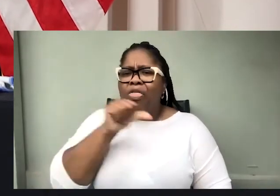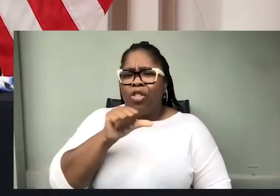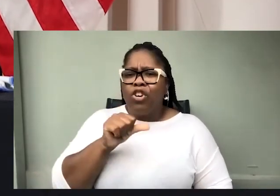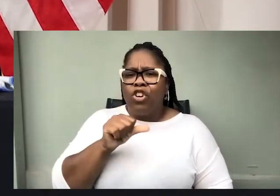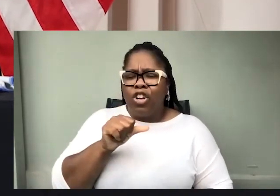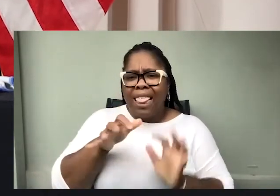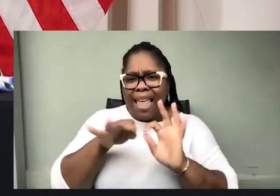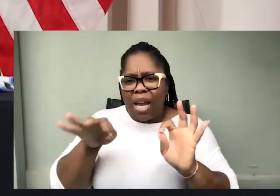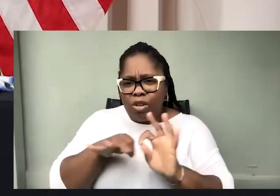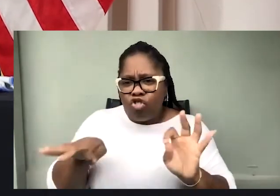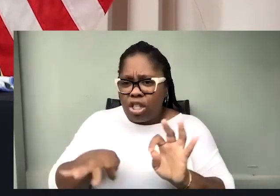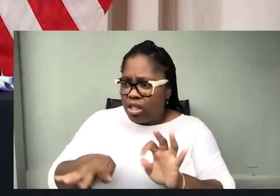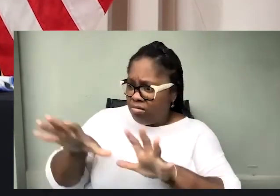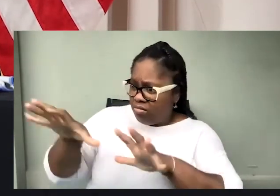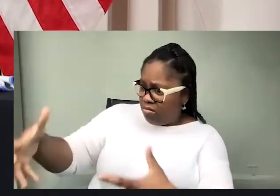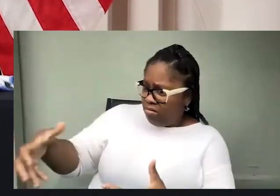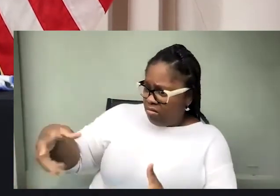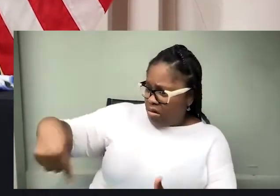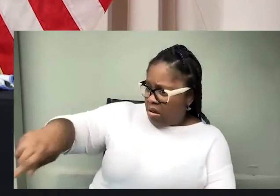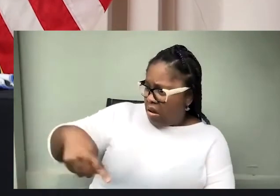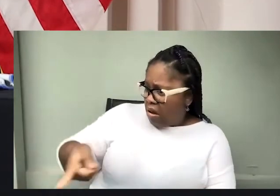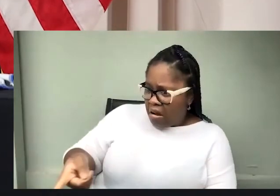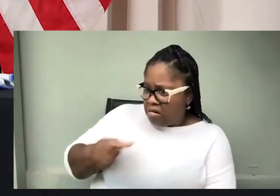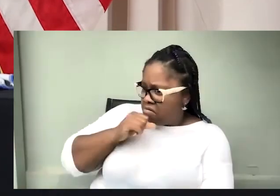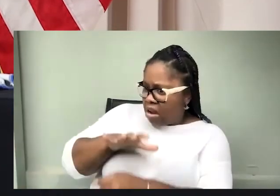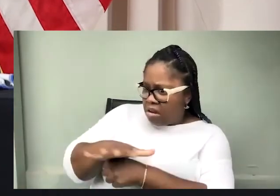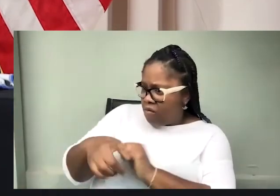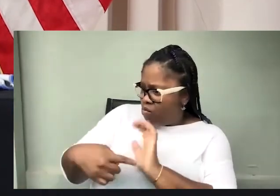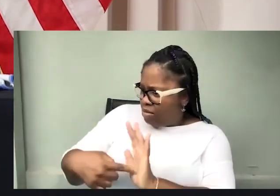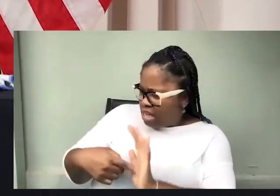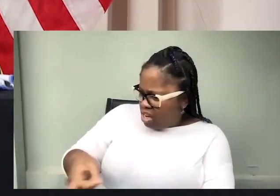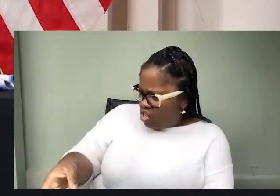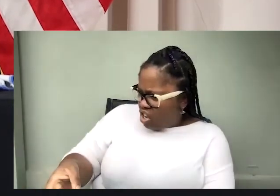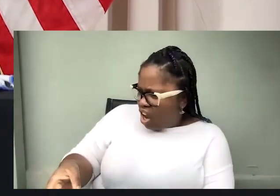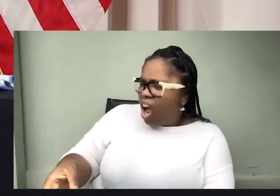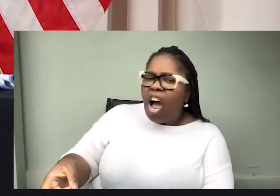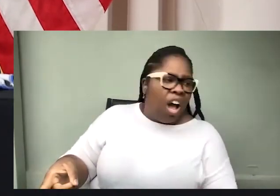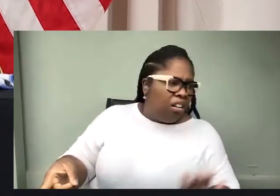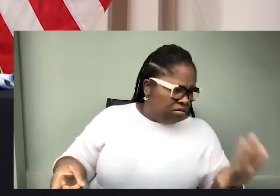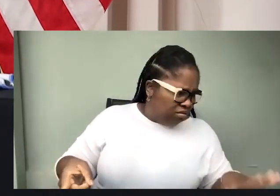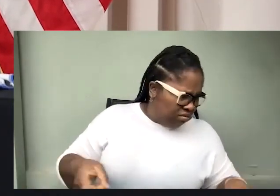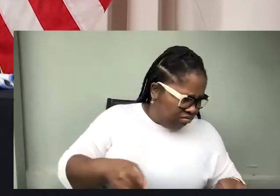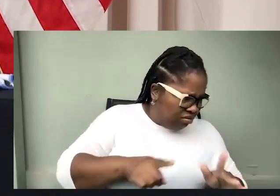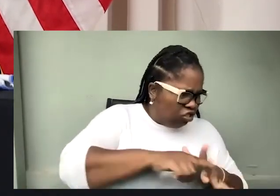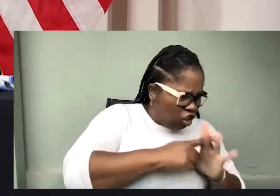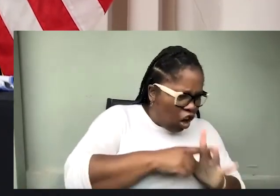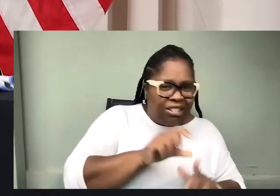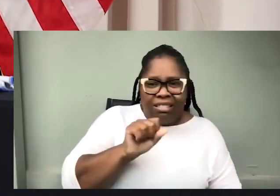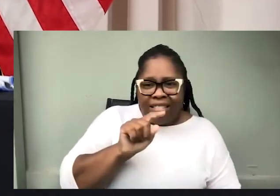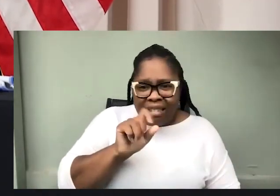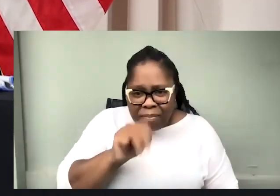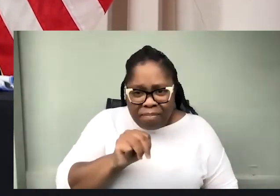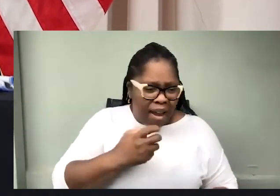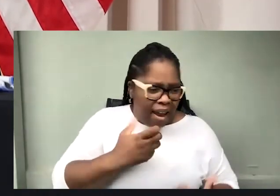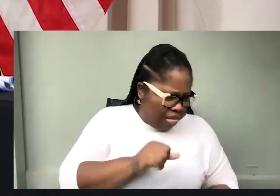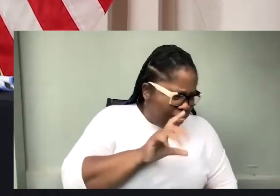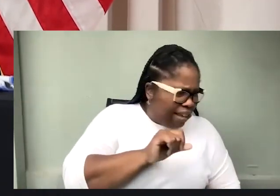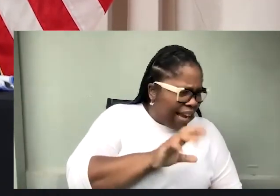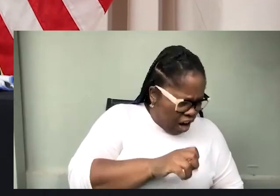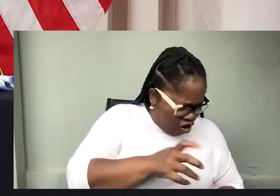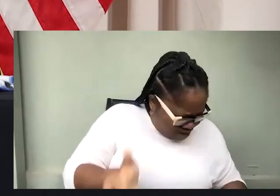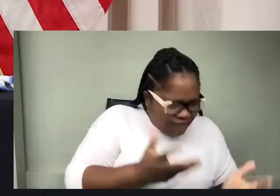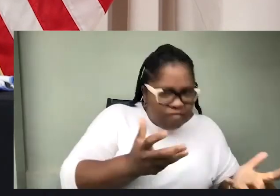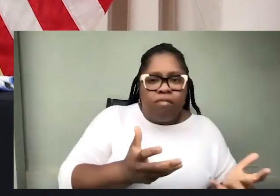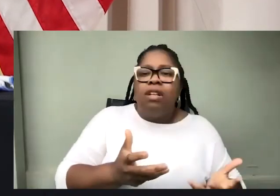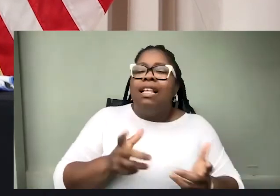have populations here in California that are underserved, to go into STEM, to go into the healthcare field, so that we begin